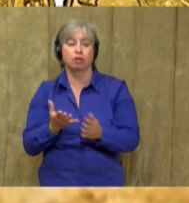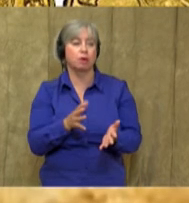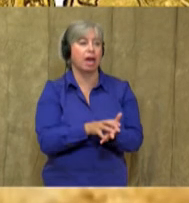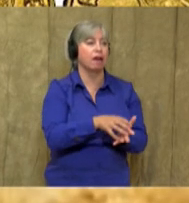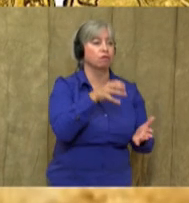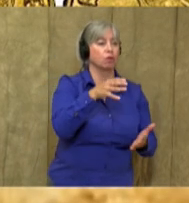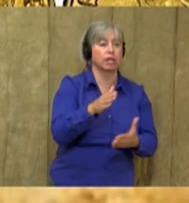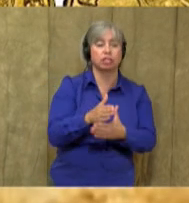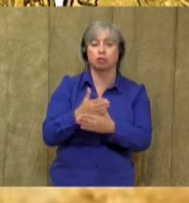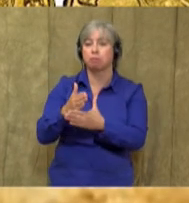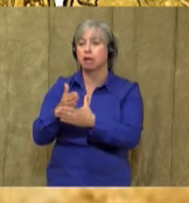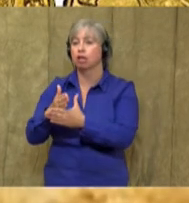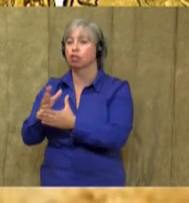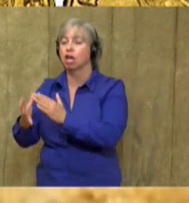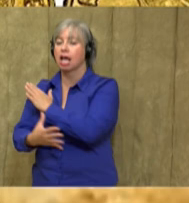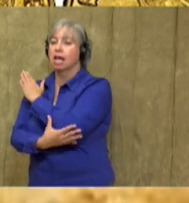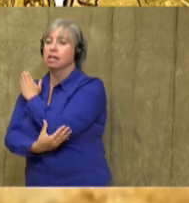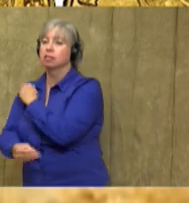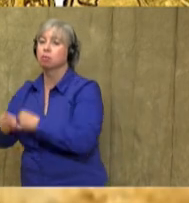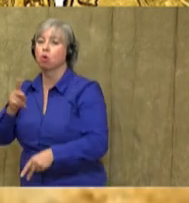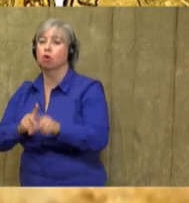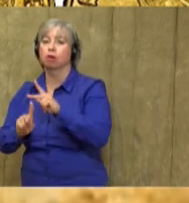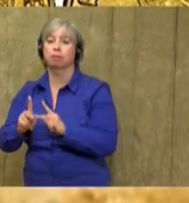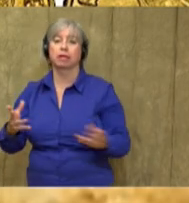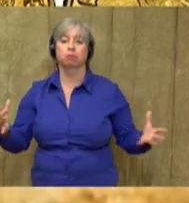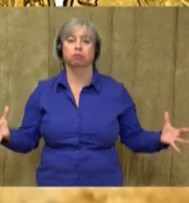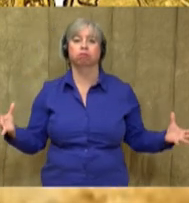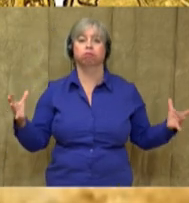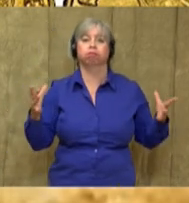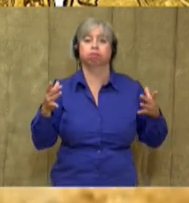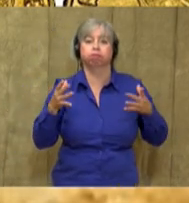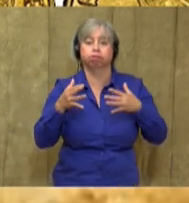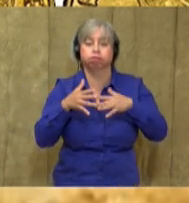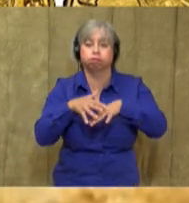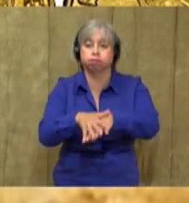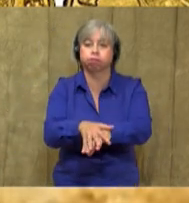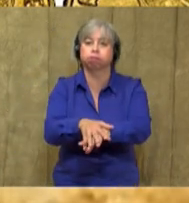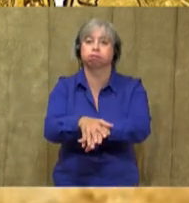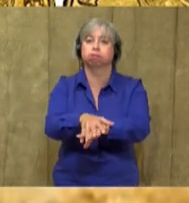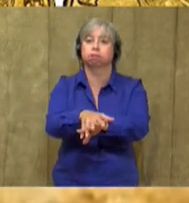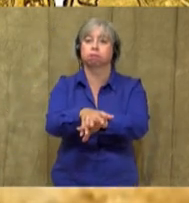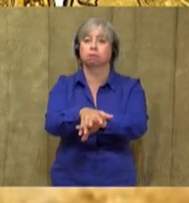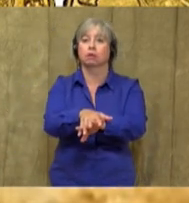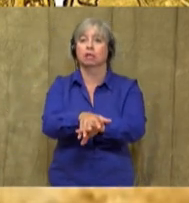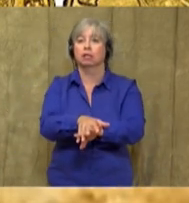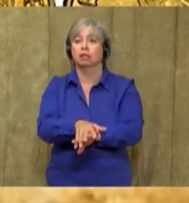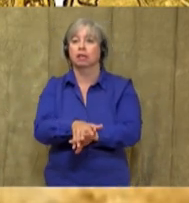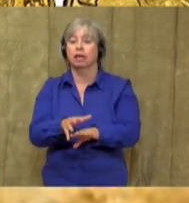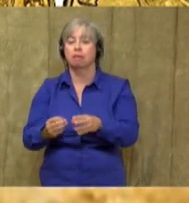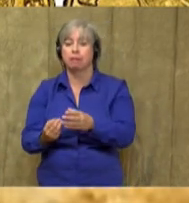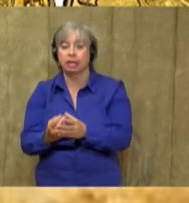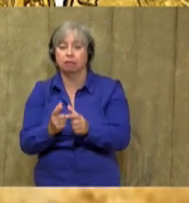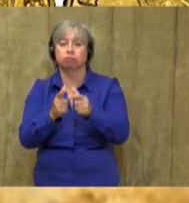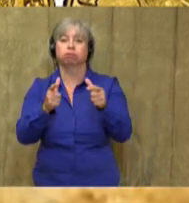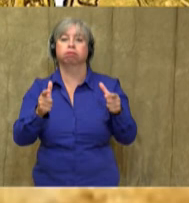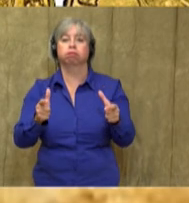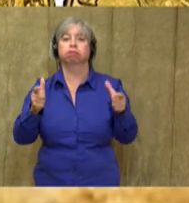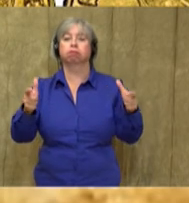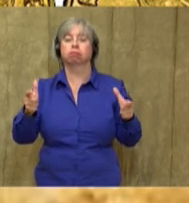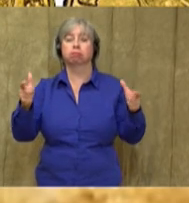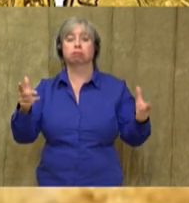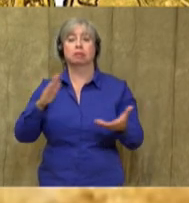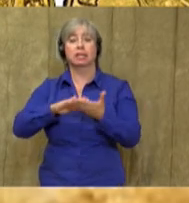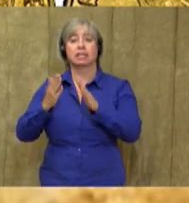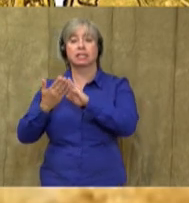poor, and all of these people are going to blend together, bring their talents together, and make a very flourishing city. They're going to